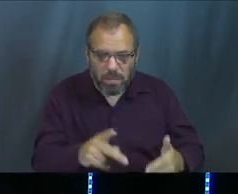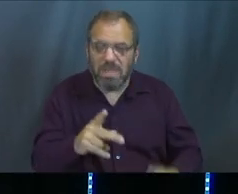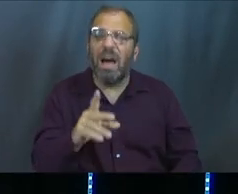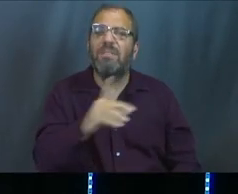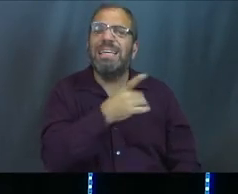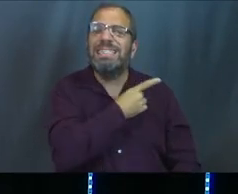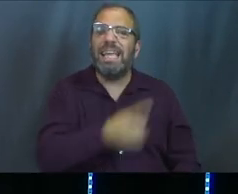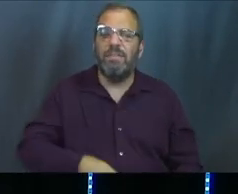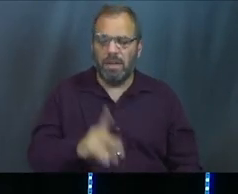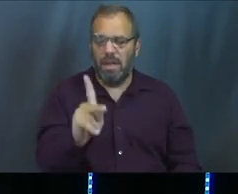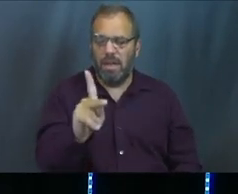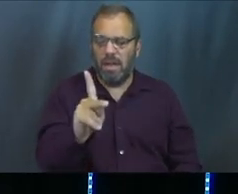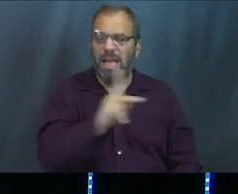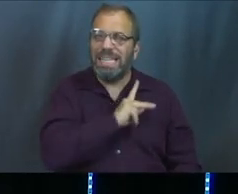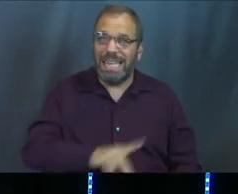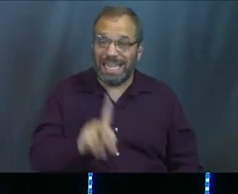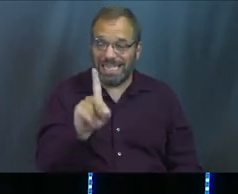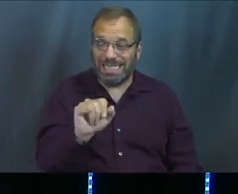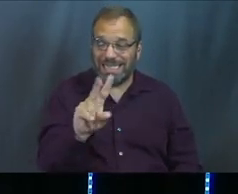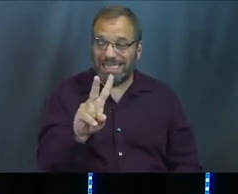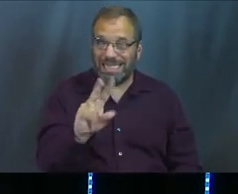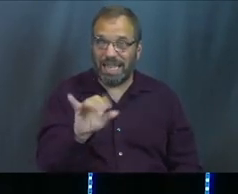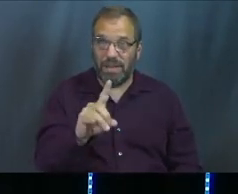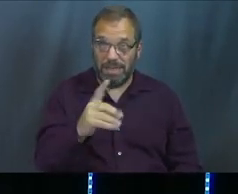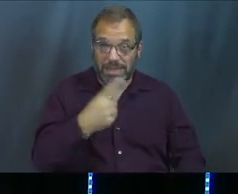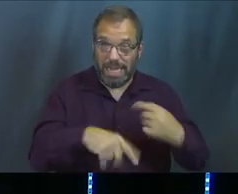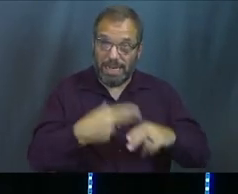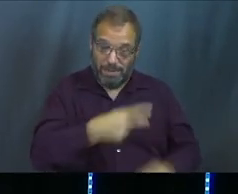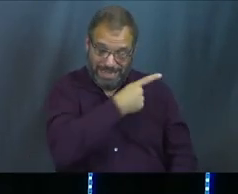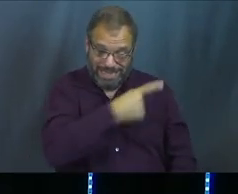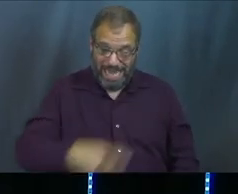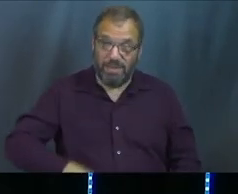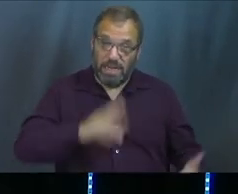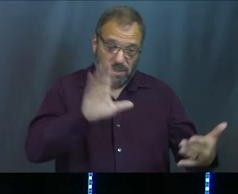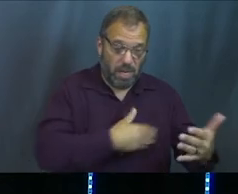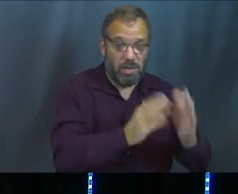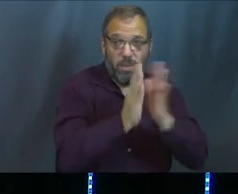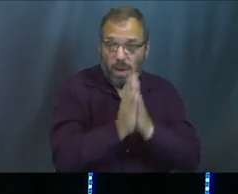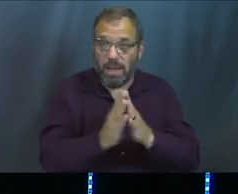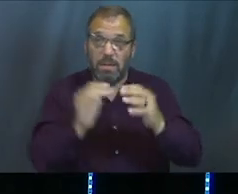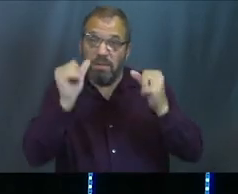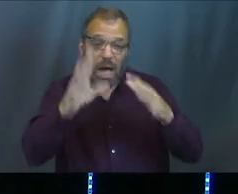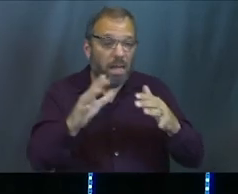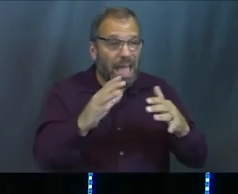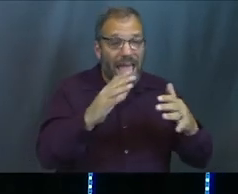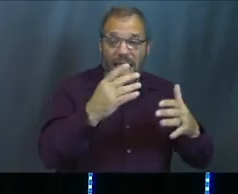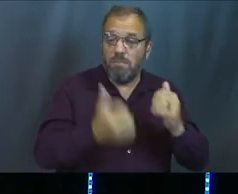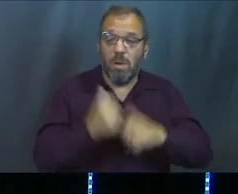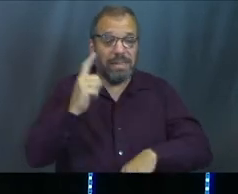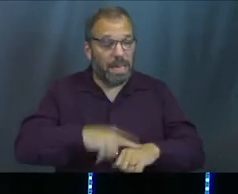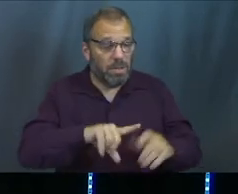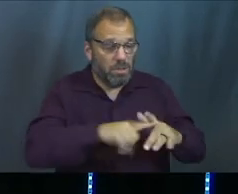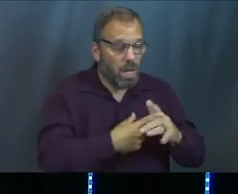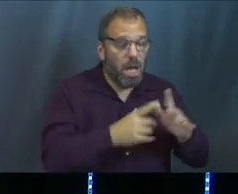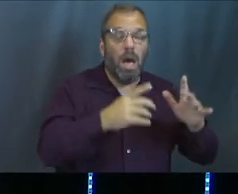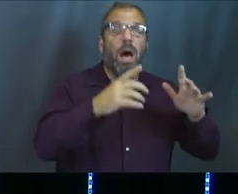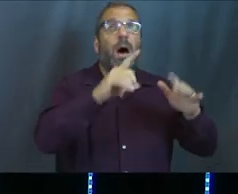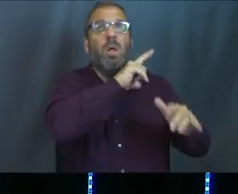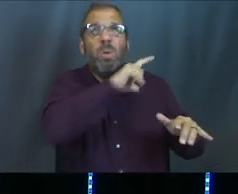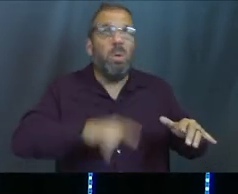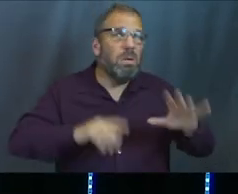King David. I love that she had mentioned that earlier. It's like, King David, man, he would always start Psalms. He would pray to God or sing to God. And half the time he'd start and go,